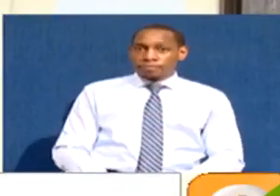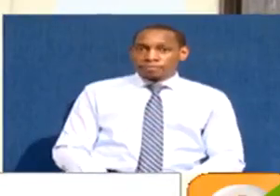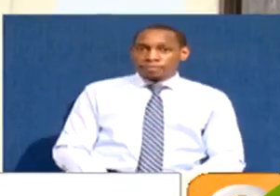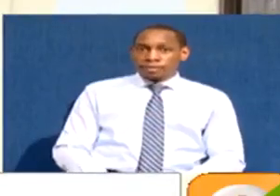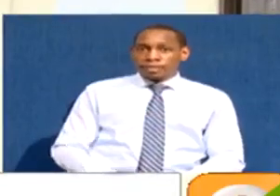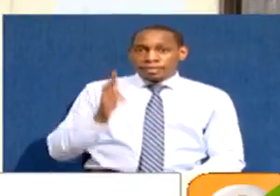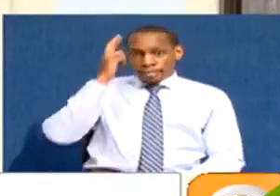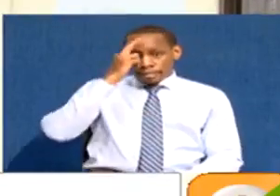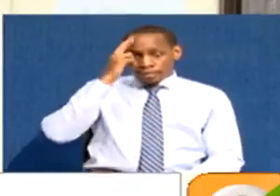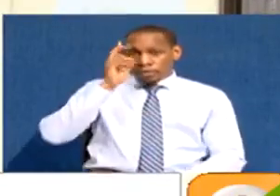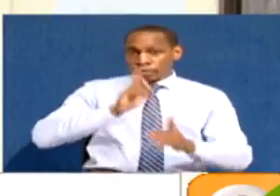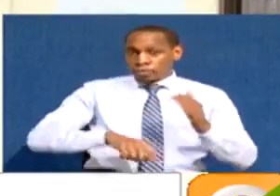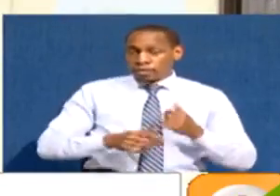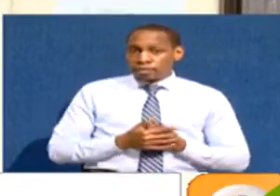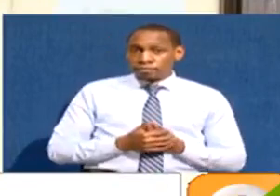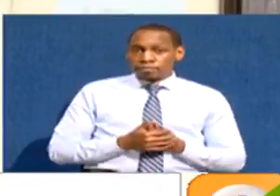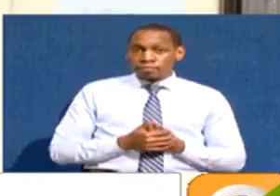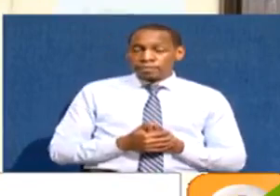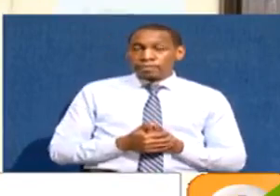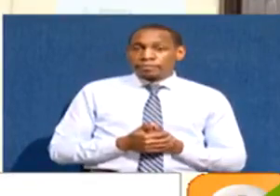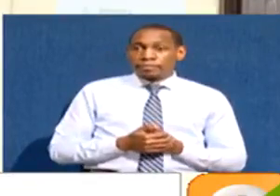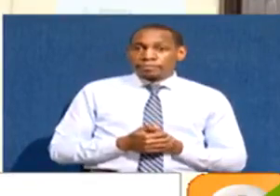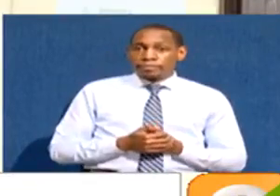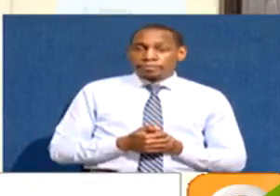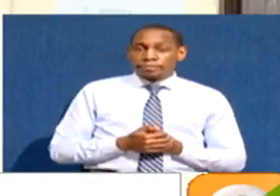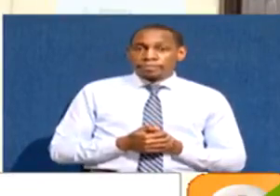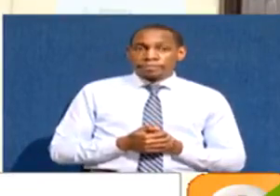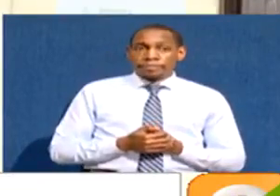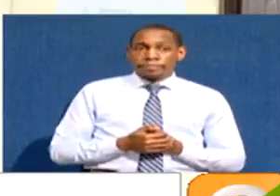for the reason that it involves